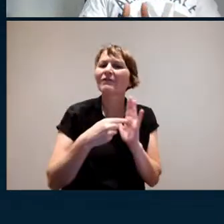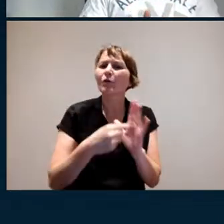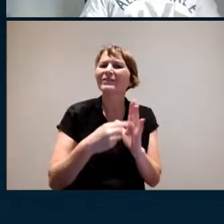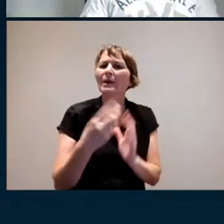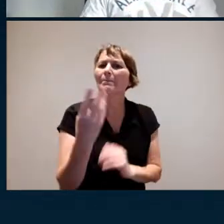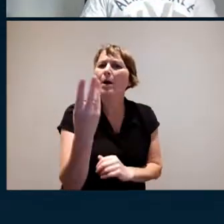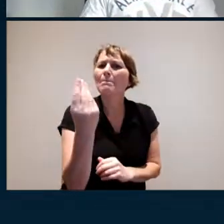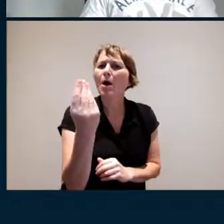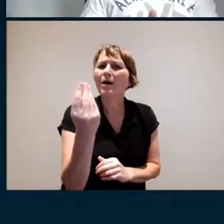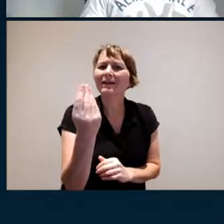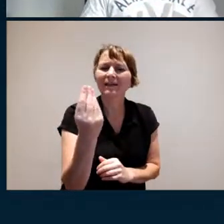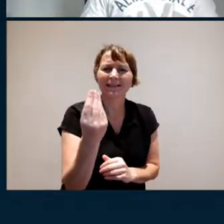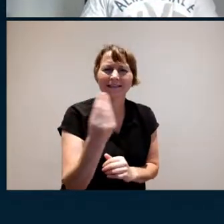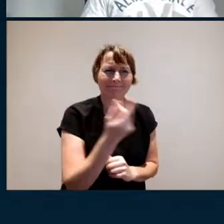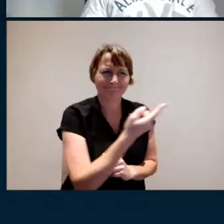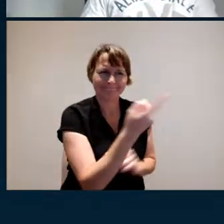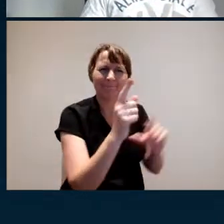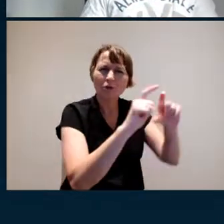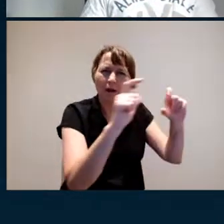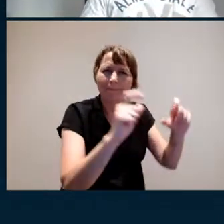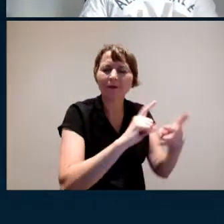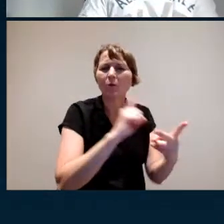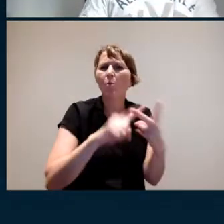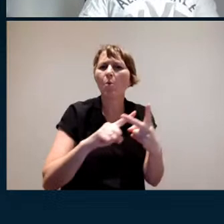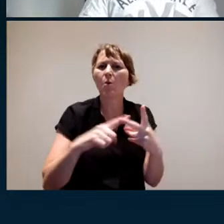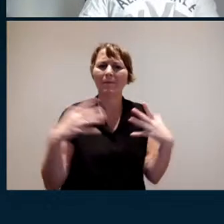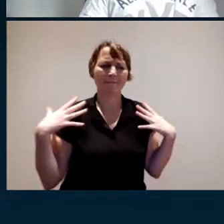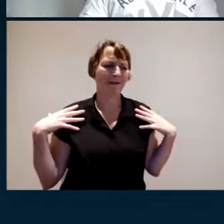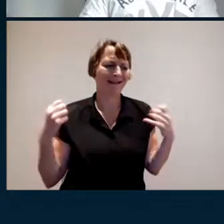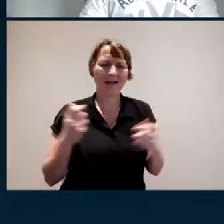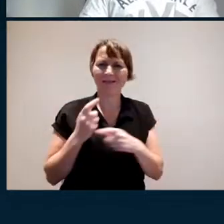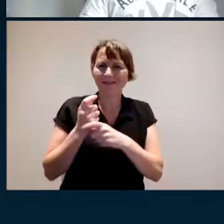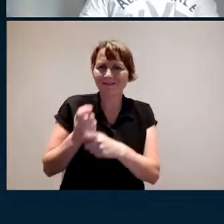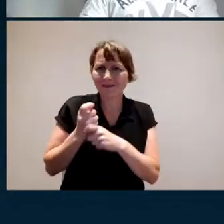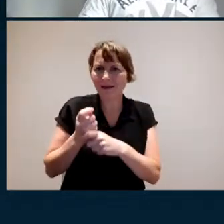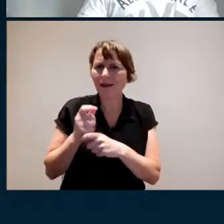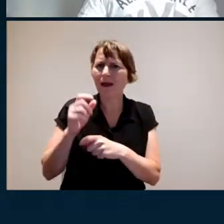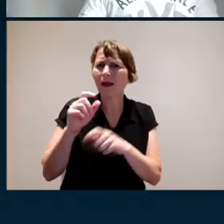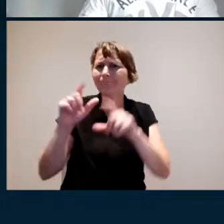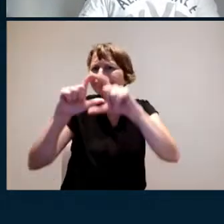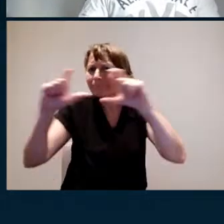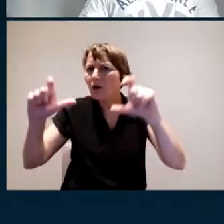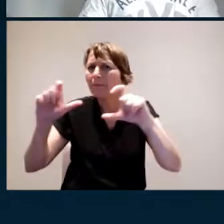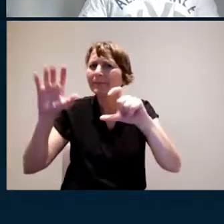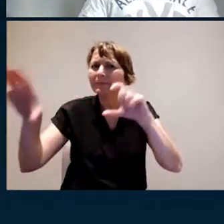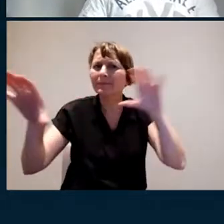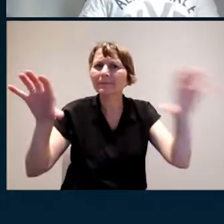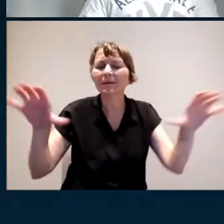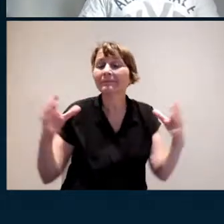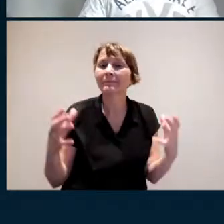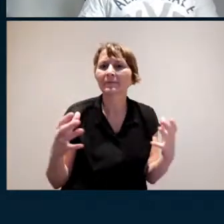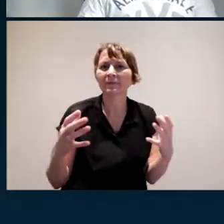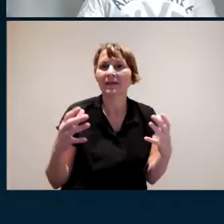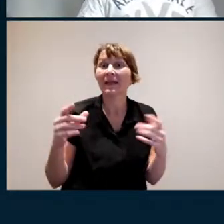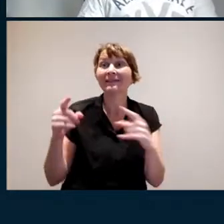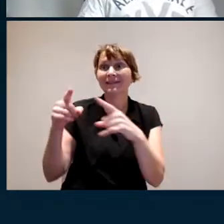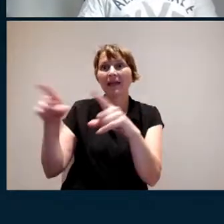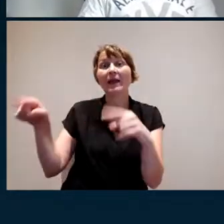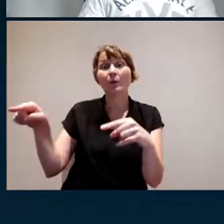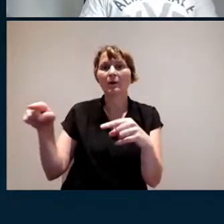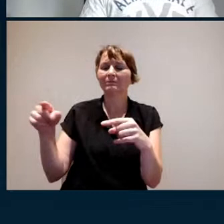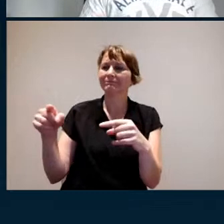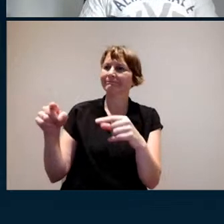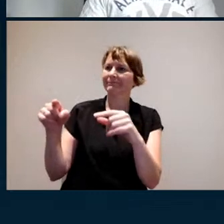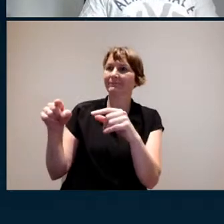industry, this data is secure. They do not want to have any SMB port open on their VNet,